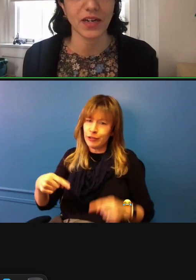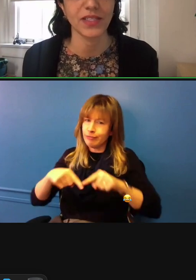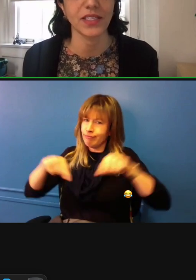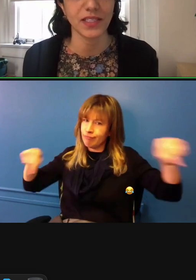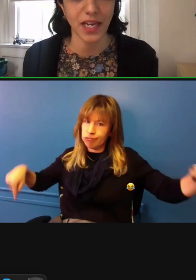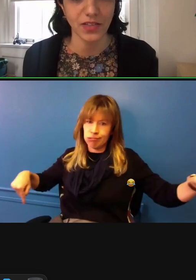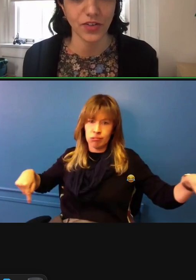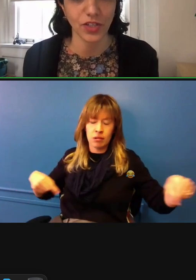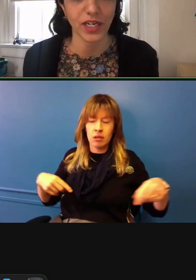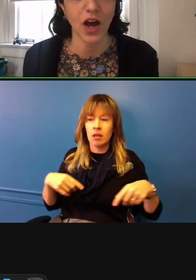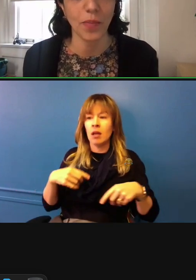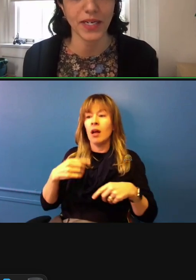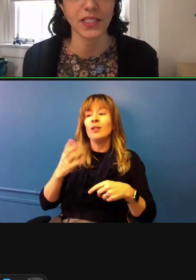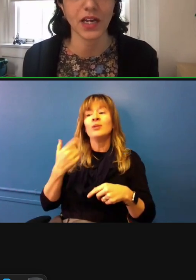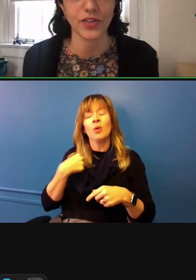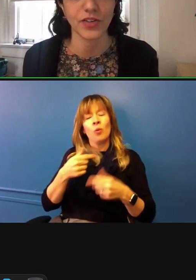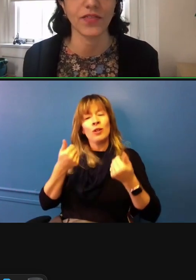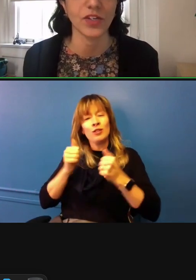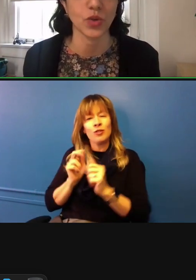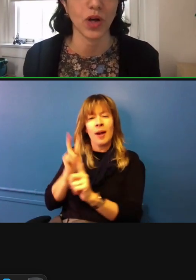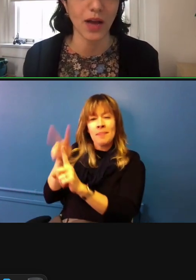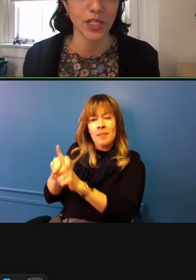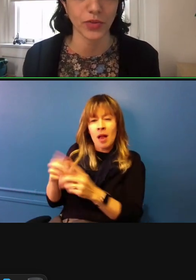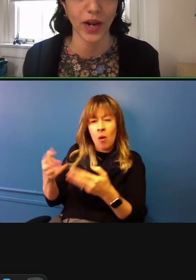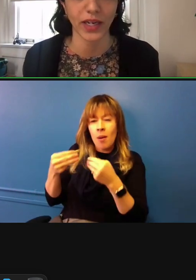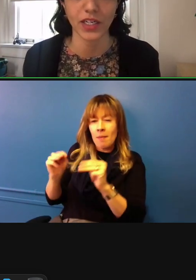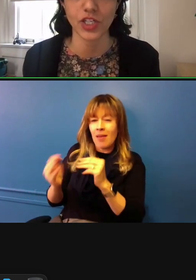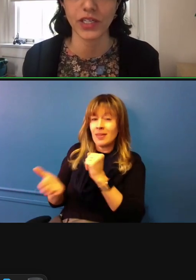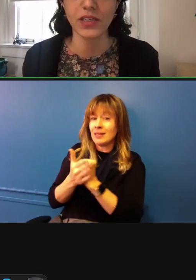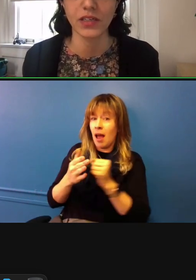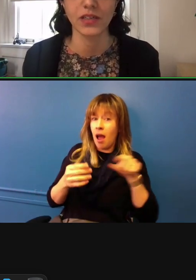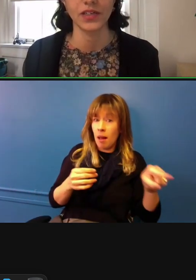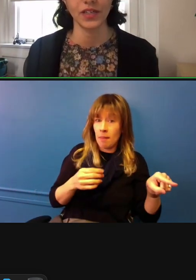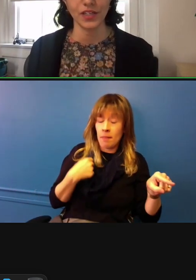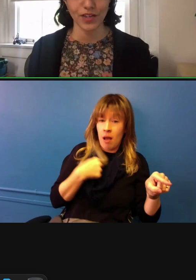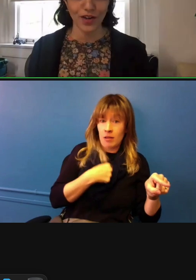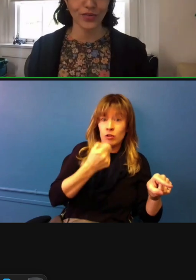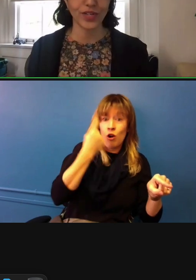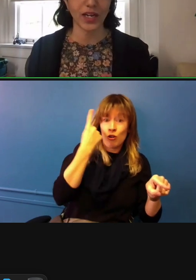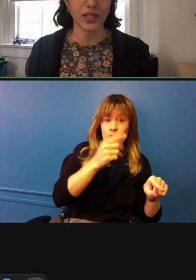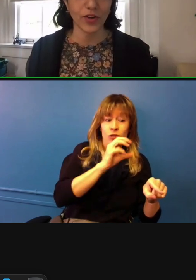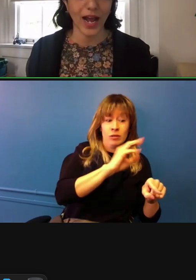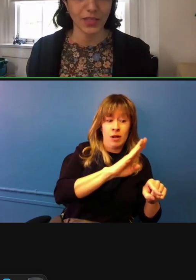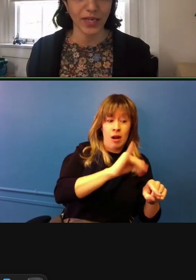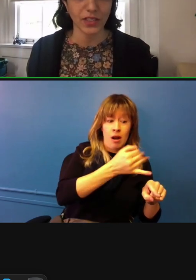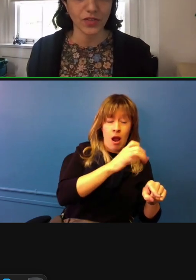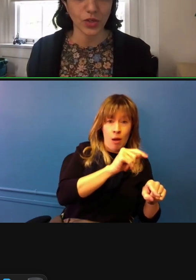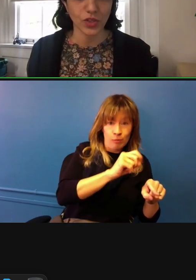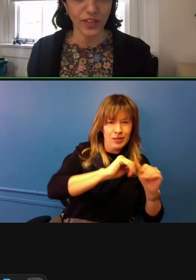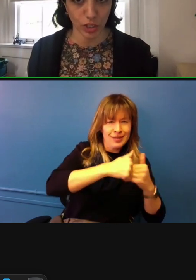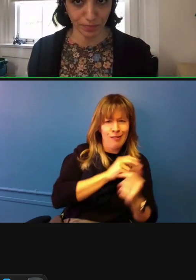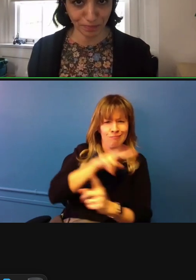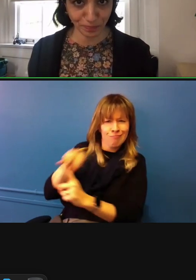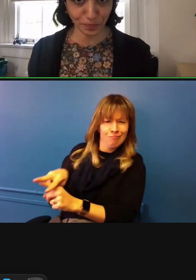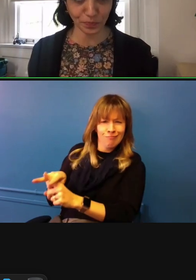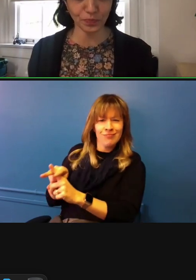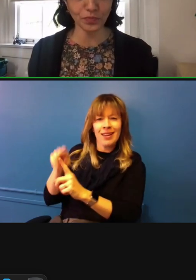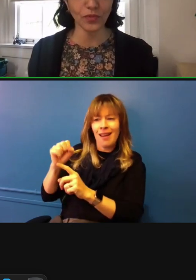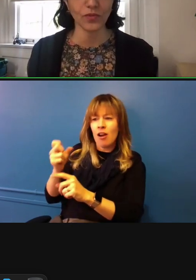the methods that have been successful in helping us understand visual object recognition to understand different aspects of social